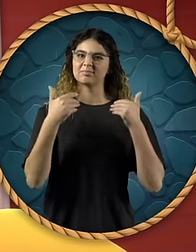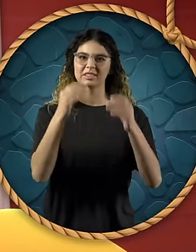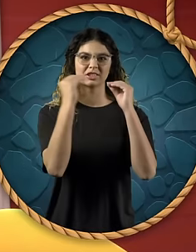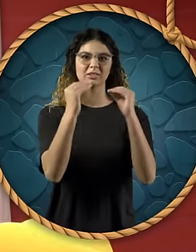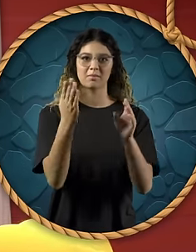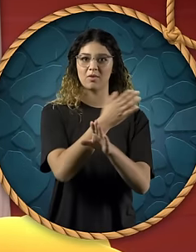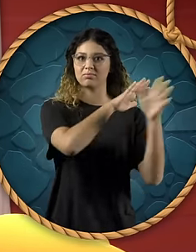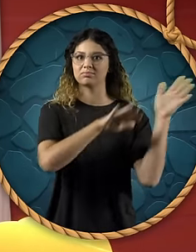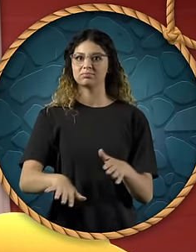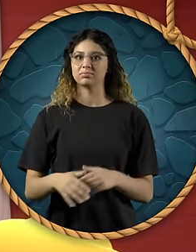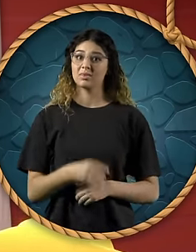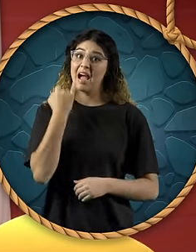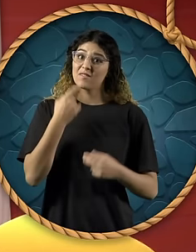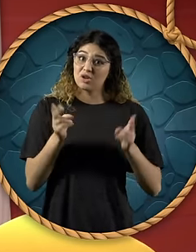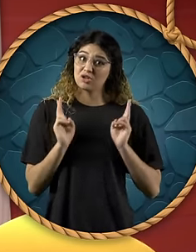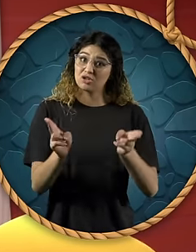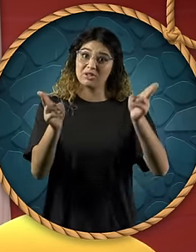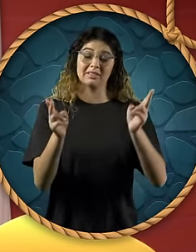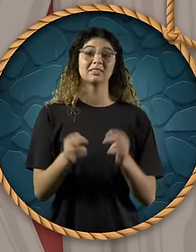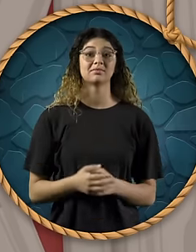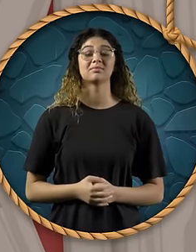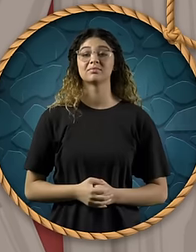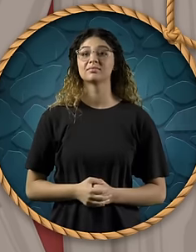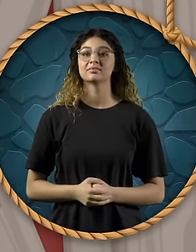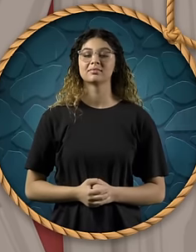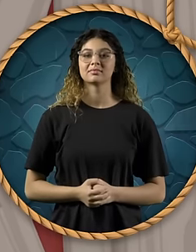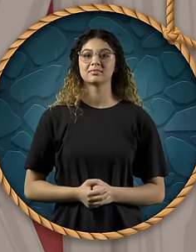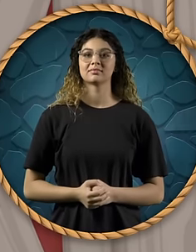the storm comes. If we hurry.